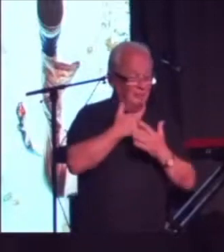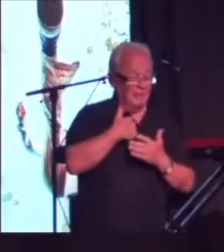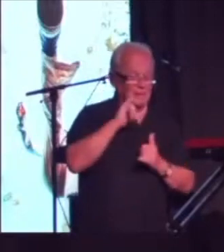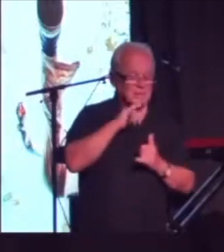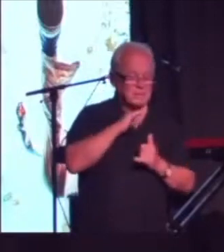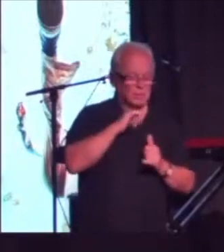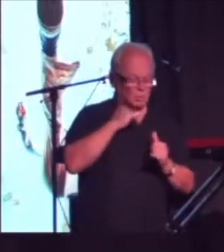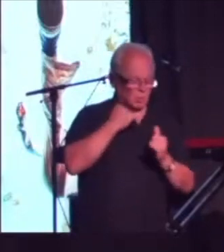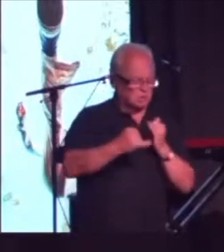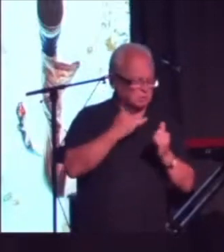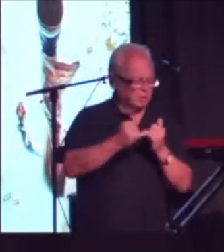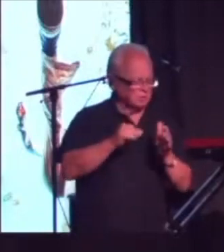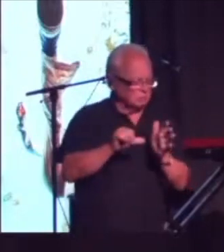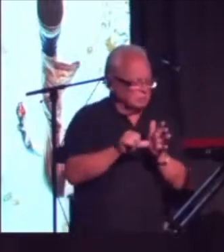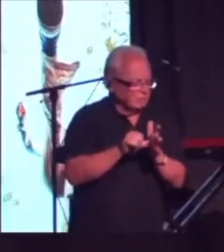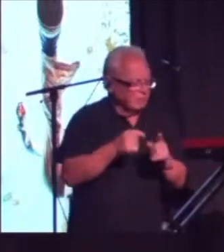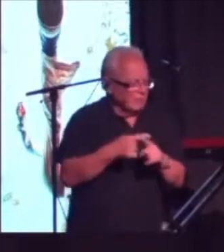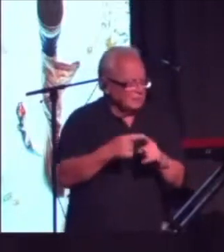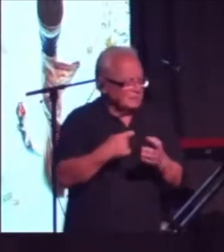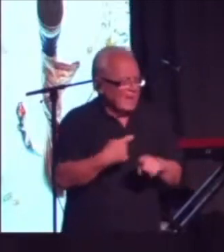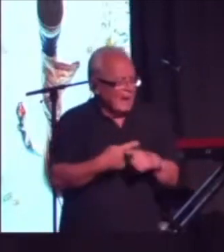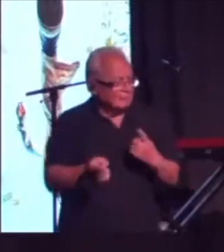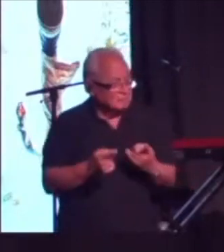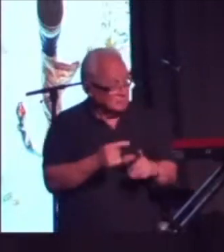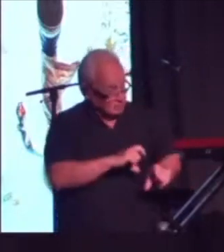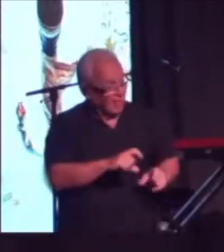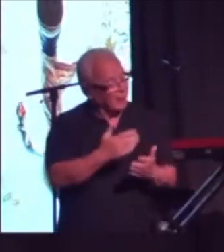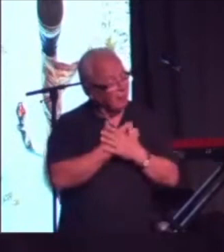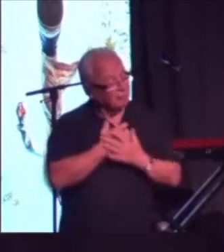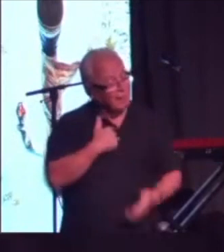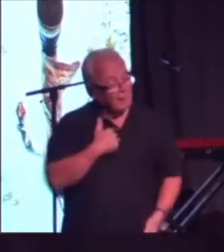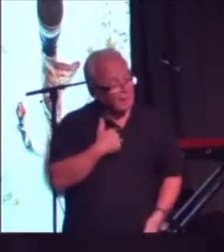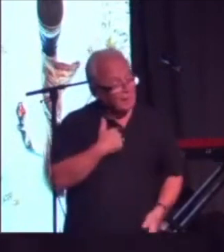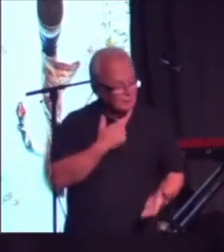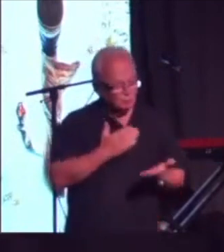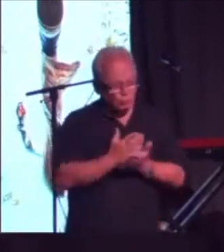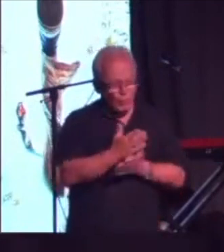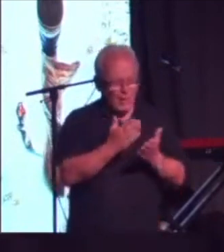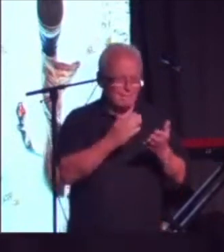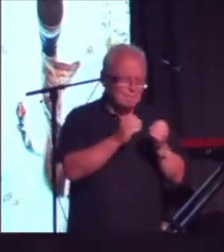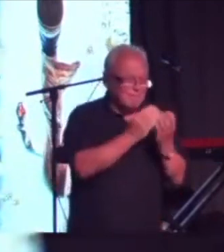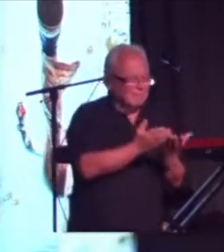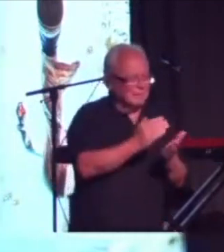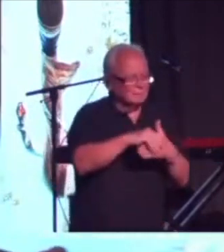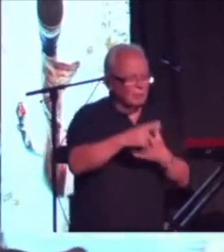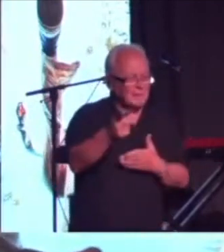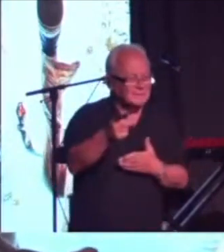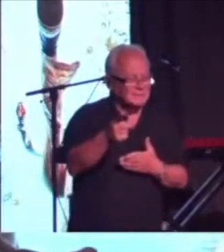best when you've come out of the shadow, or will they unfriend you because you don't need them anymore? See, a lot of friendship is based on the need to be